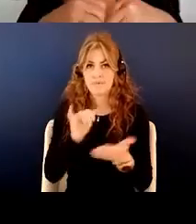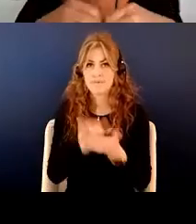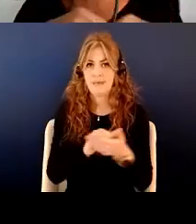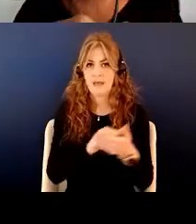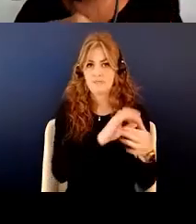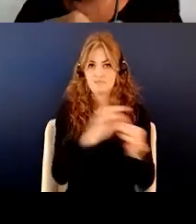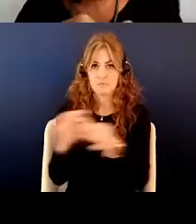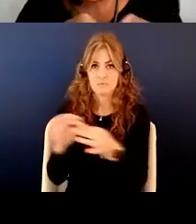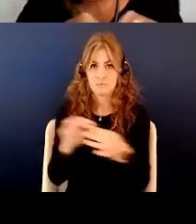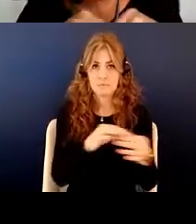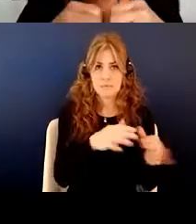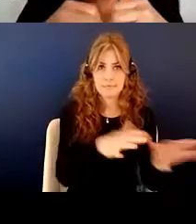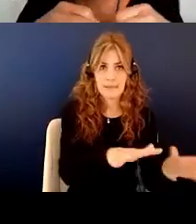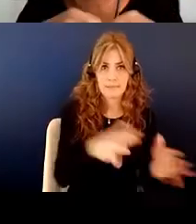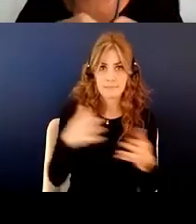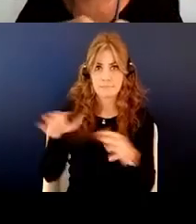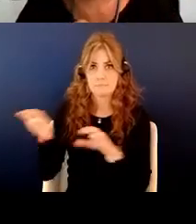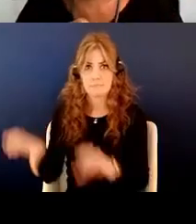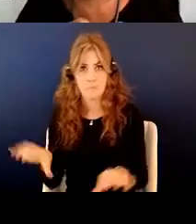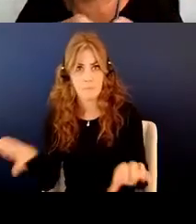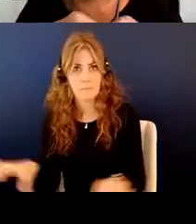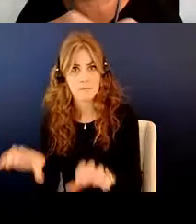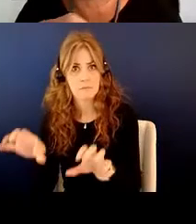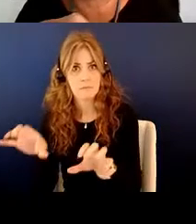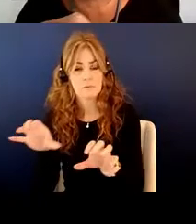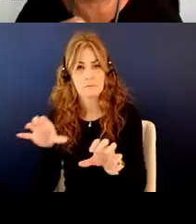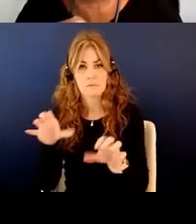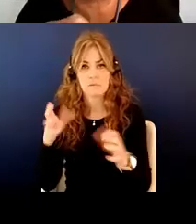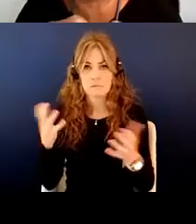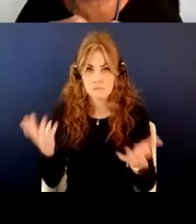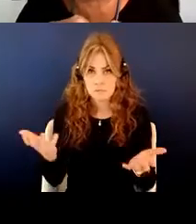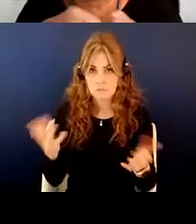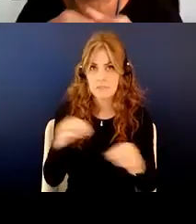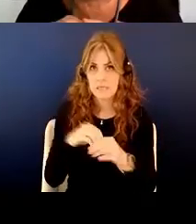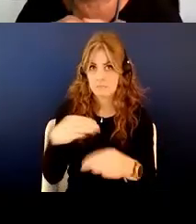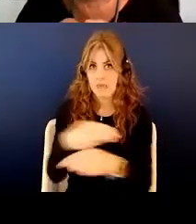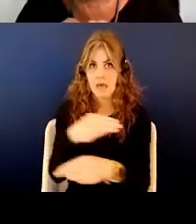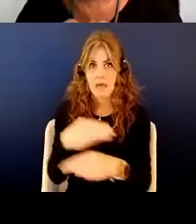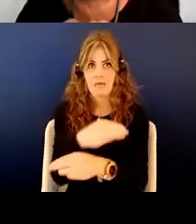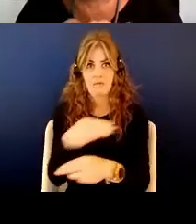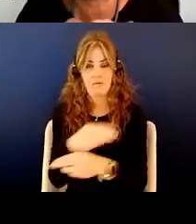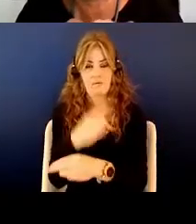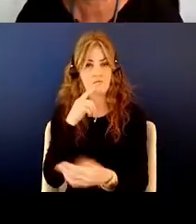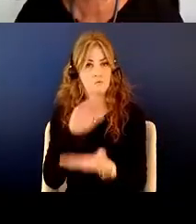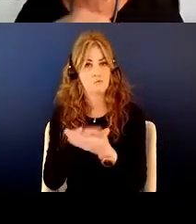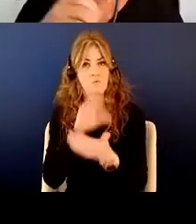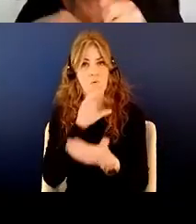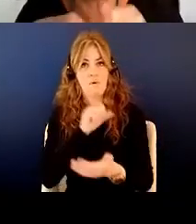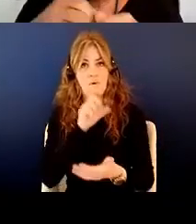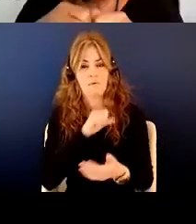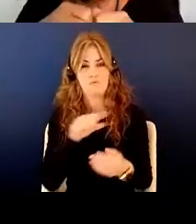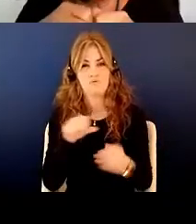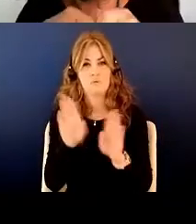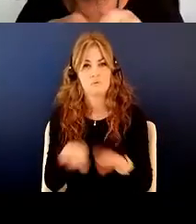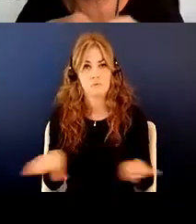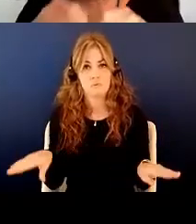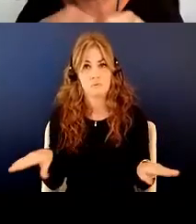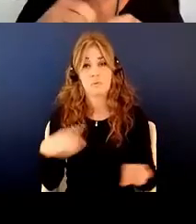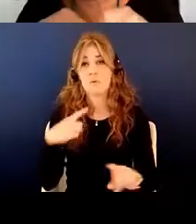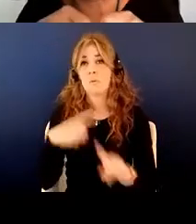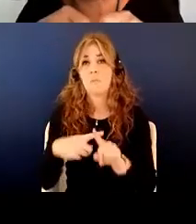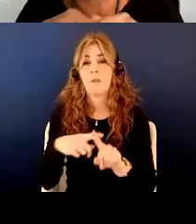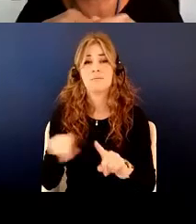relationship? How strong is that relationship between math anxiety and math performance in school-age children? And also they were interested